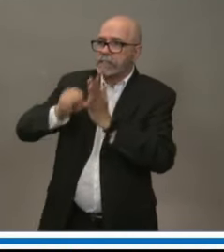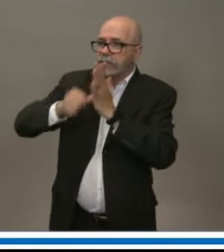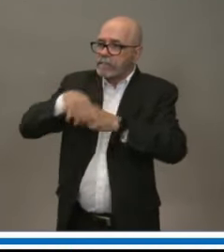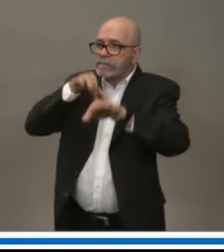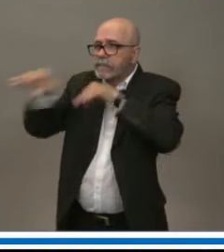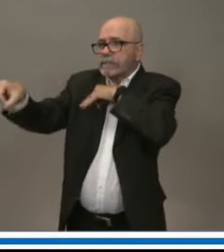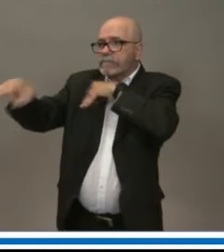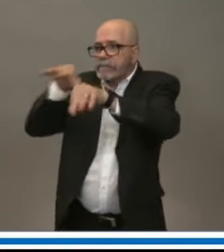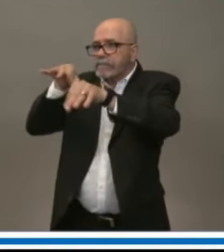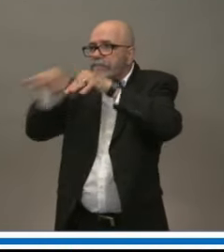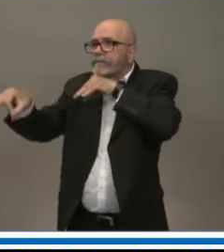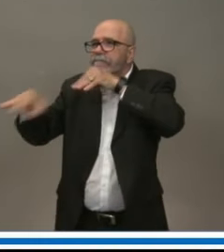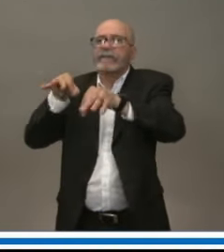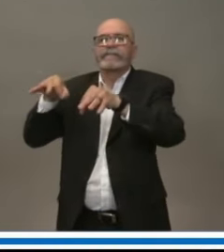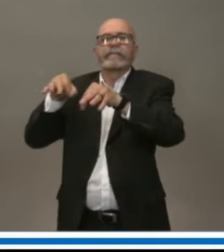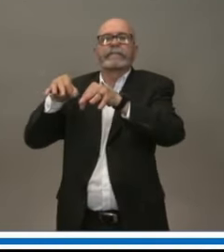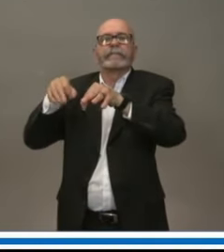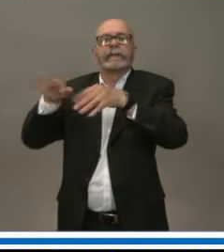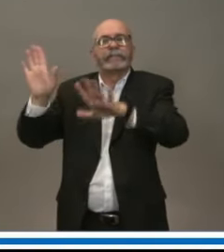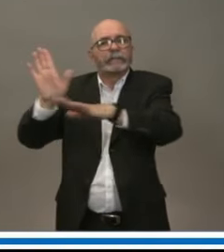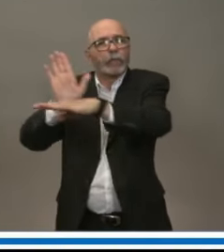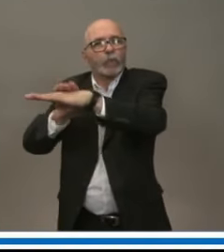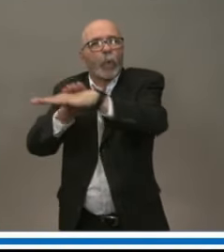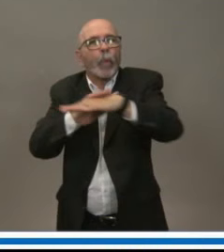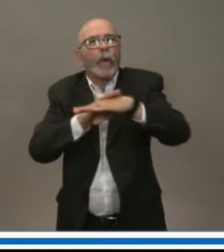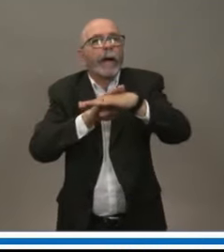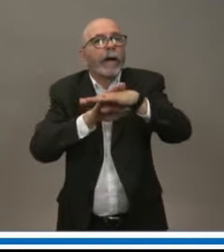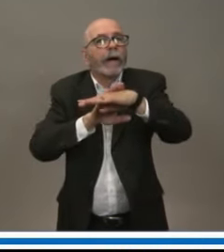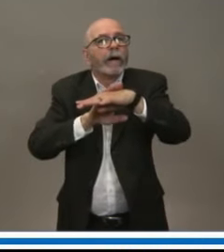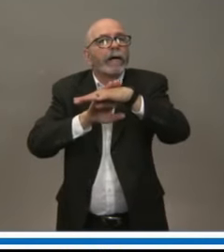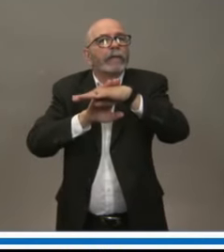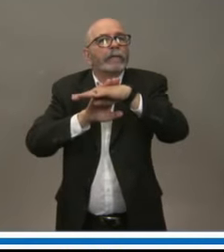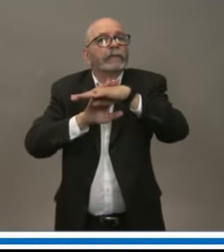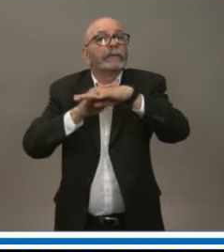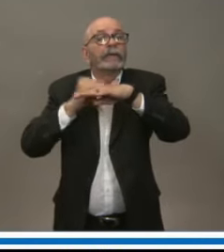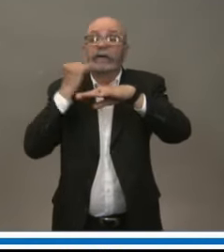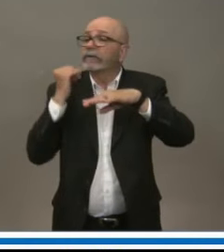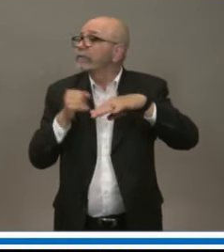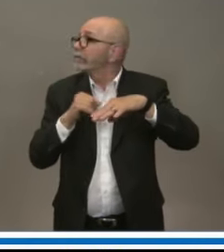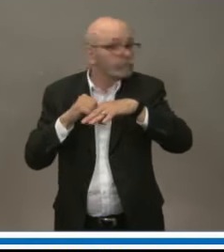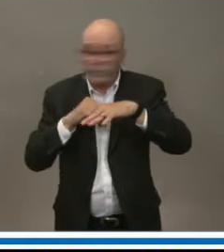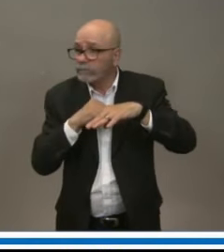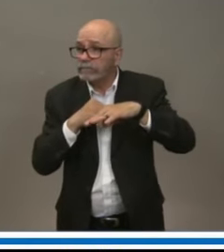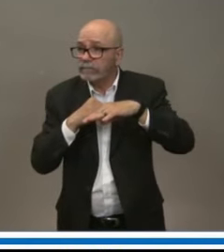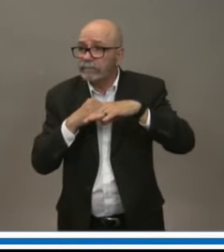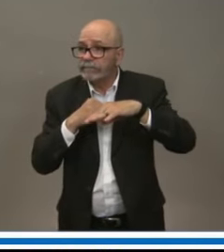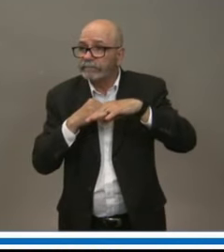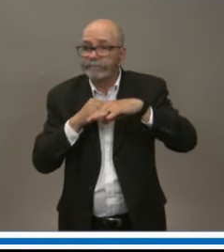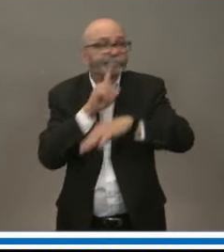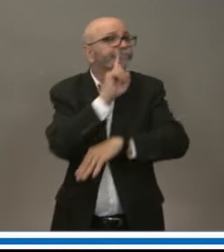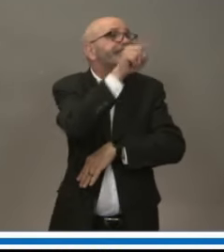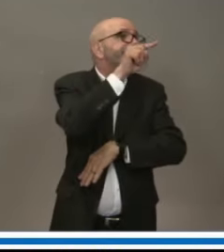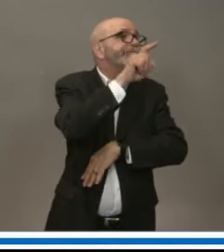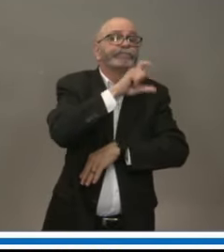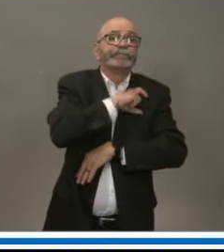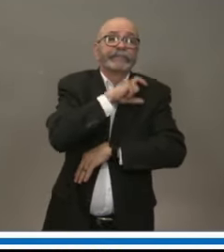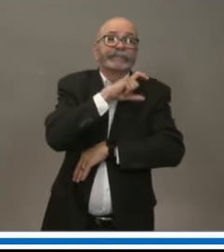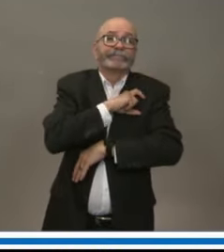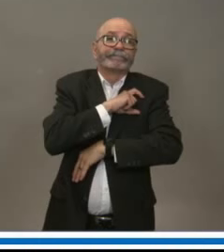bring to bear and penalties that can be brought to bear. Working with police where necessary, but then the third piece is how the public have to